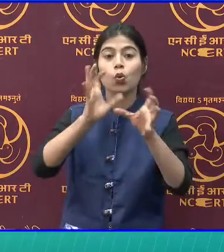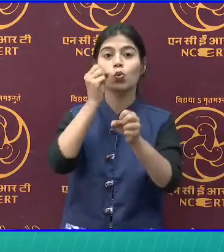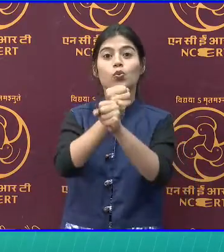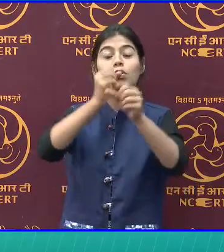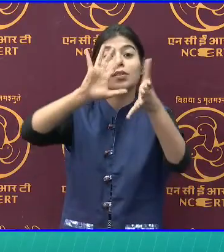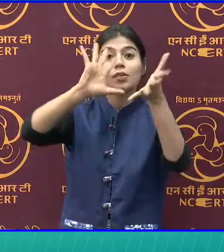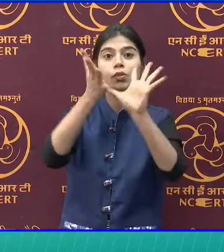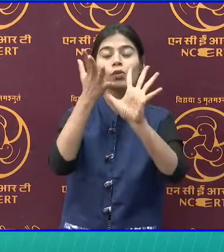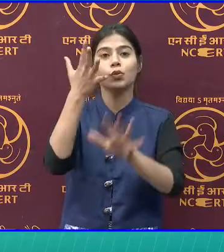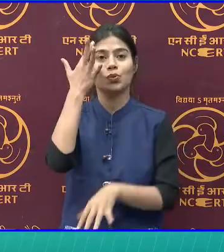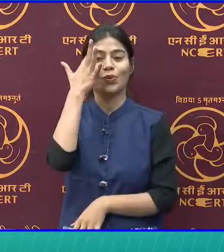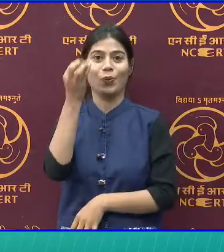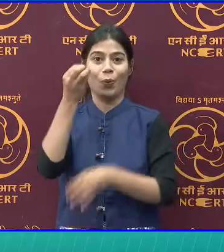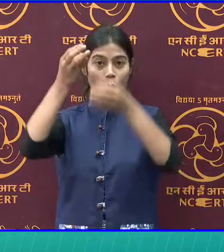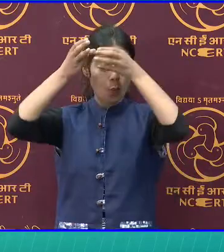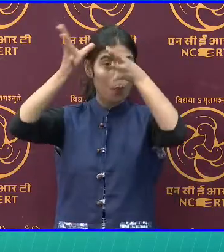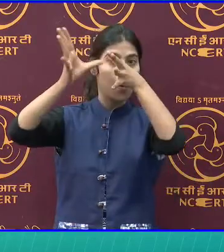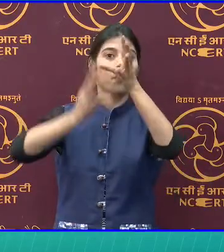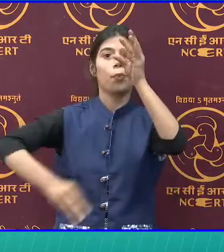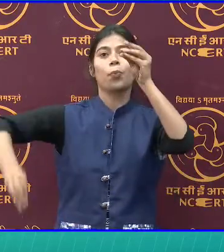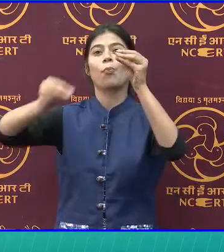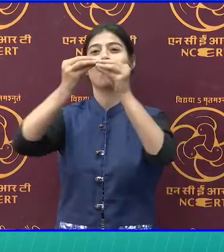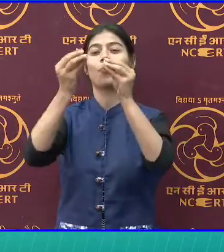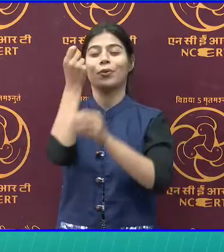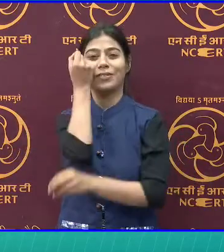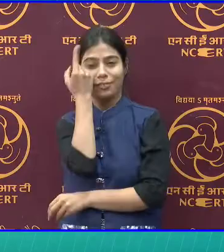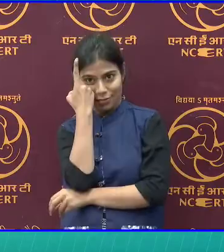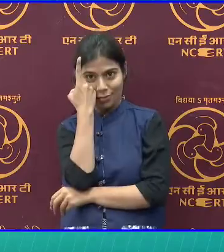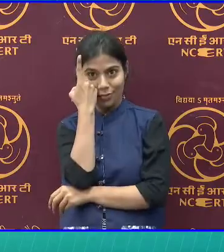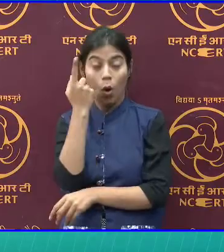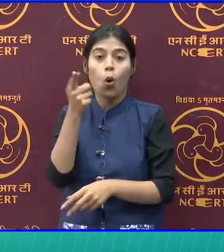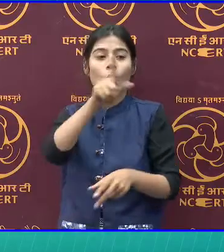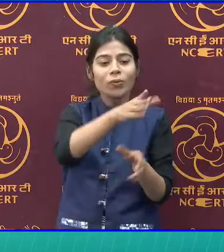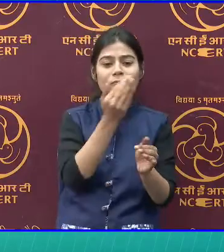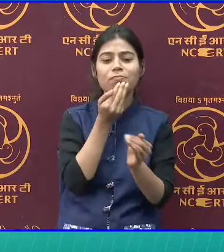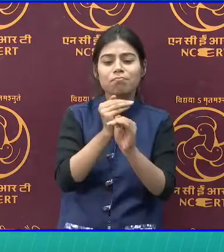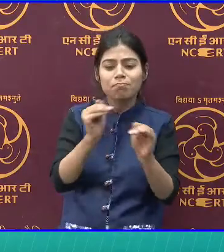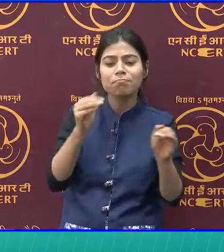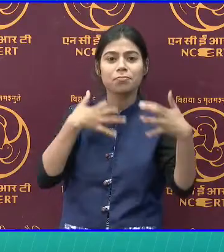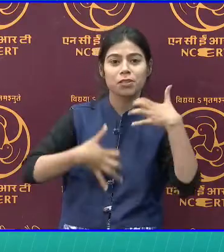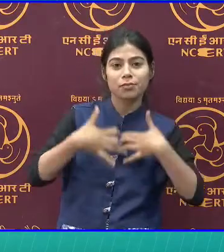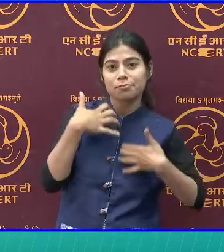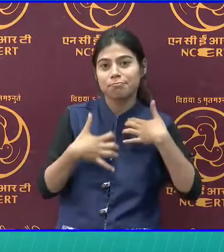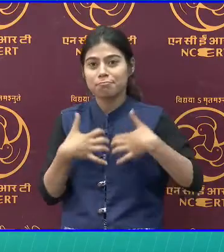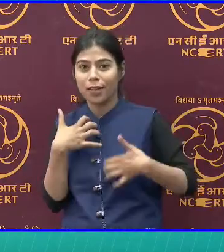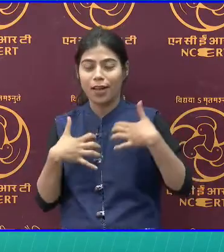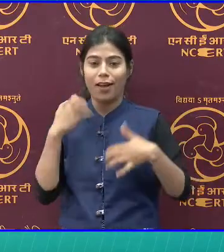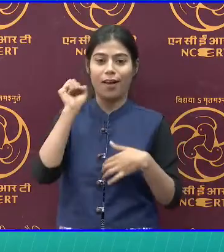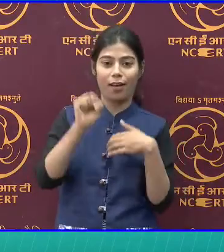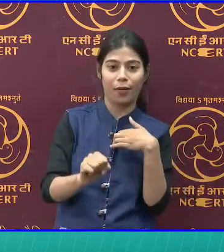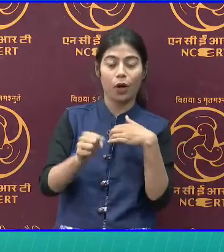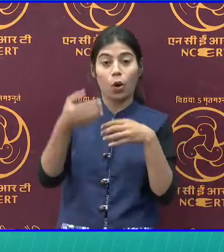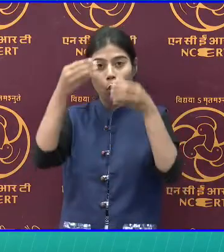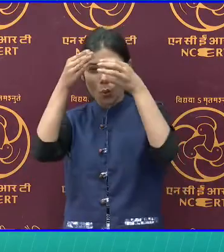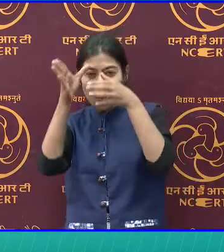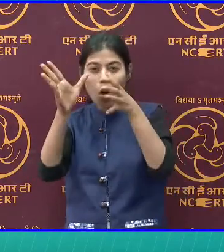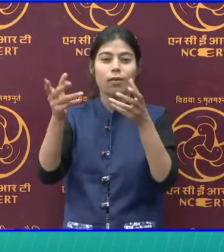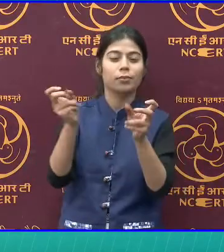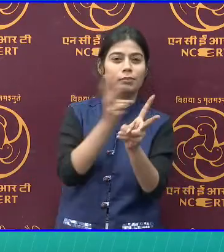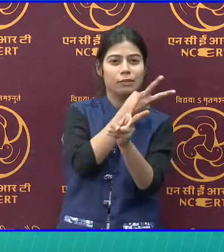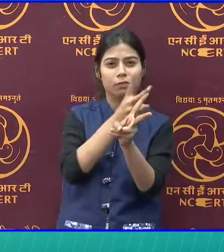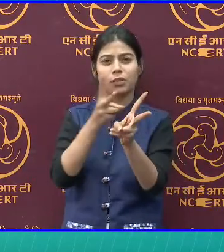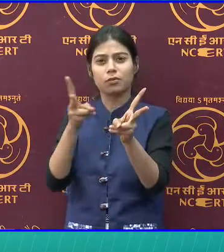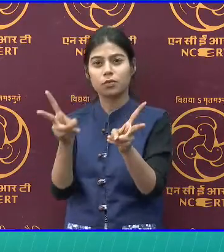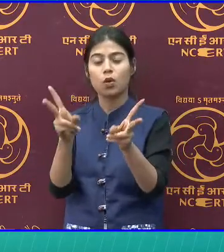features and in a much better manner, and children also get engaged when you use the globe actually. Okay. So the concepts like longitude,